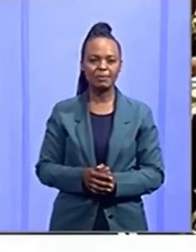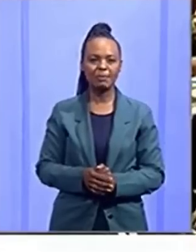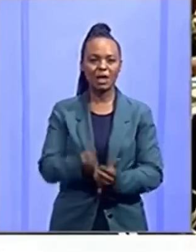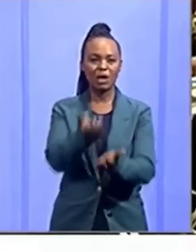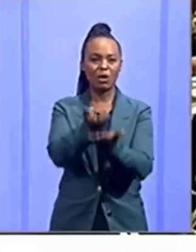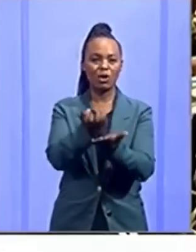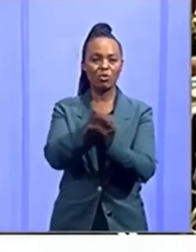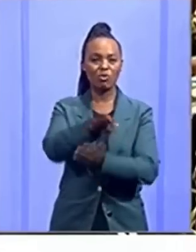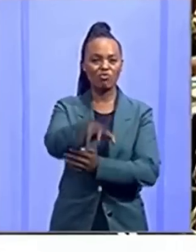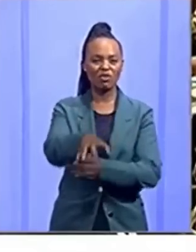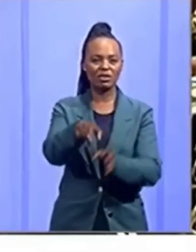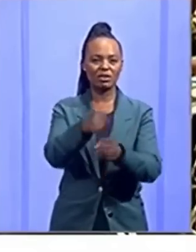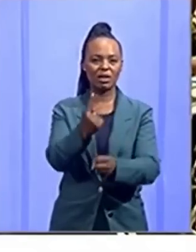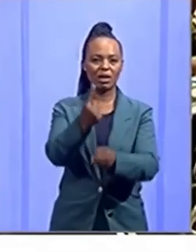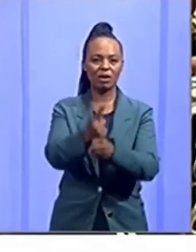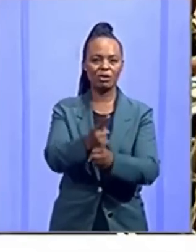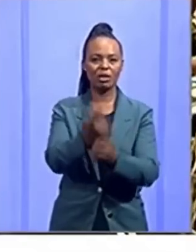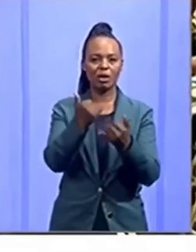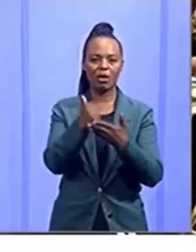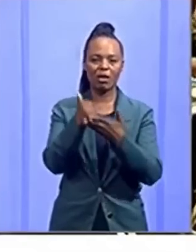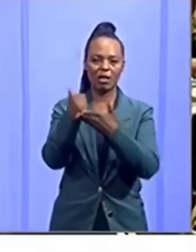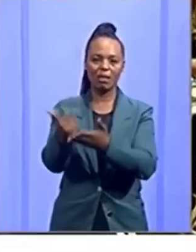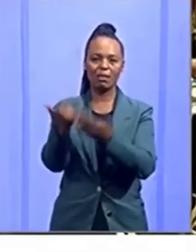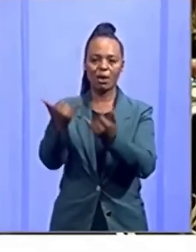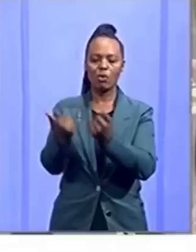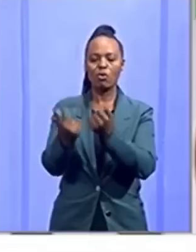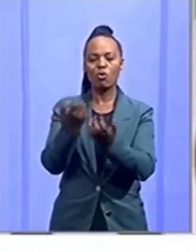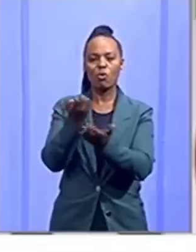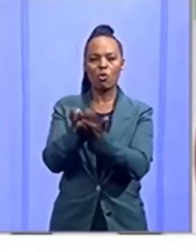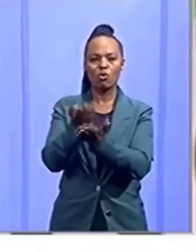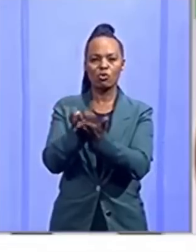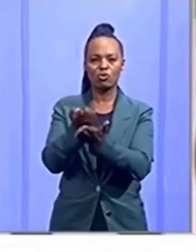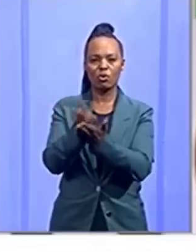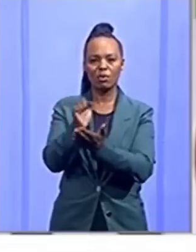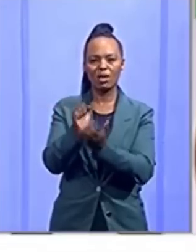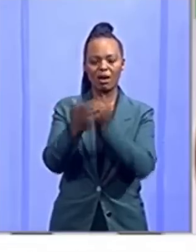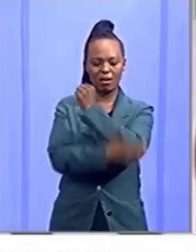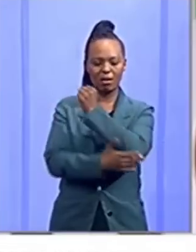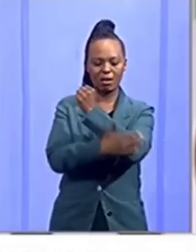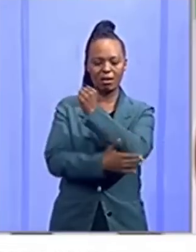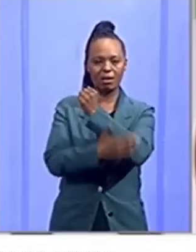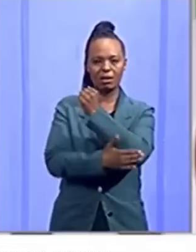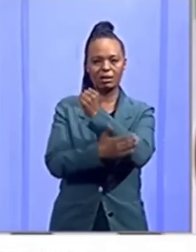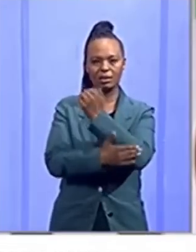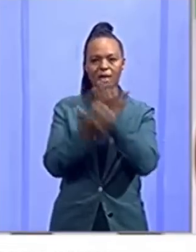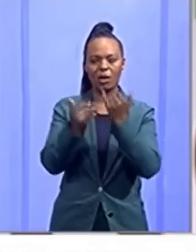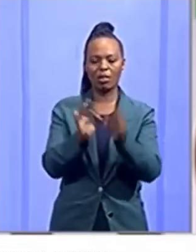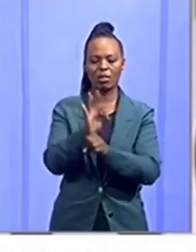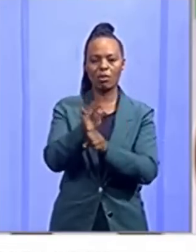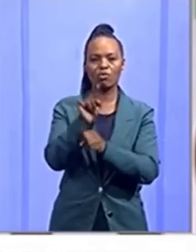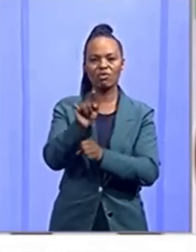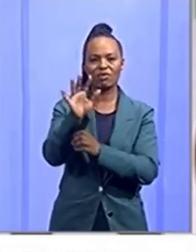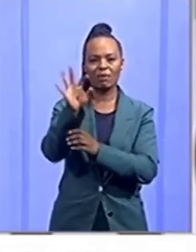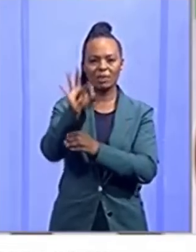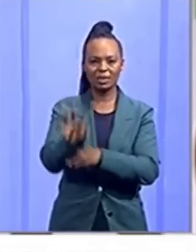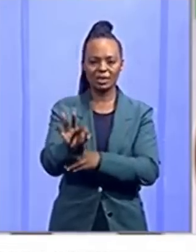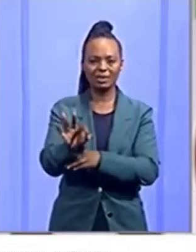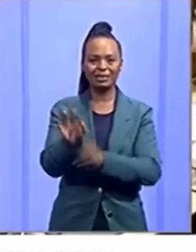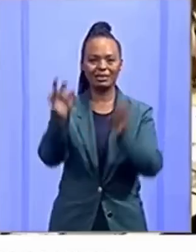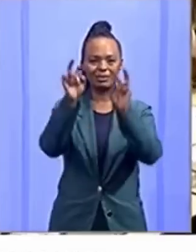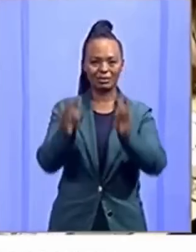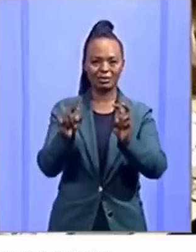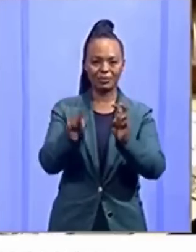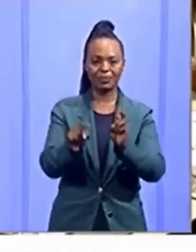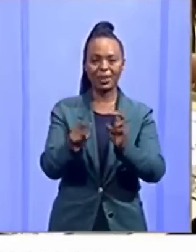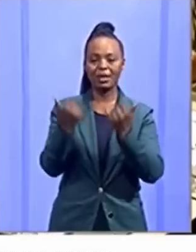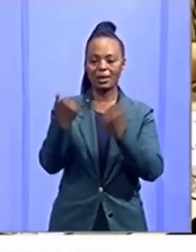Ikonomi ya profense ya Gauteng e thusa ikonomi ya naga ka diperesente di le 35. Go le jalo, Tonakgolo a re se e